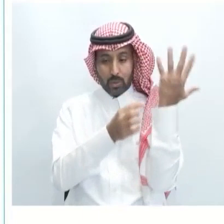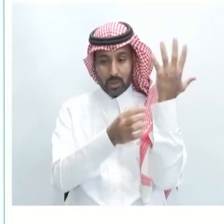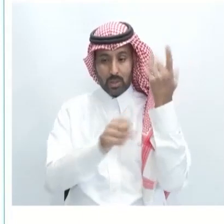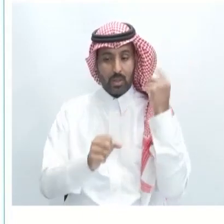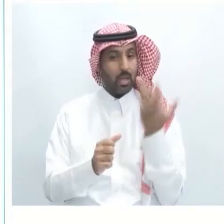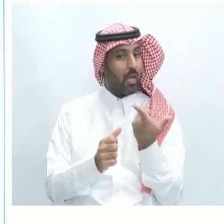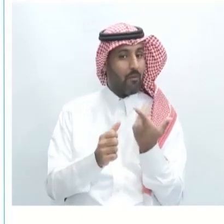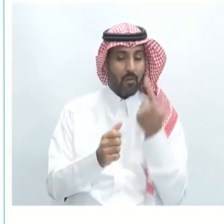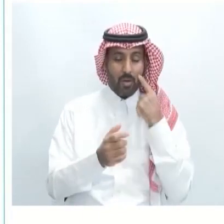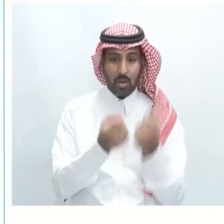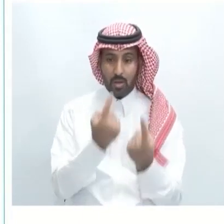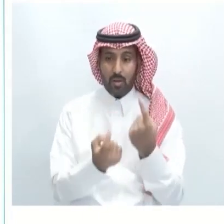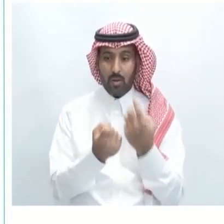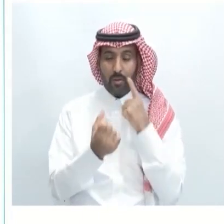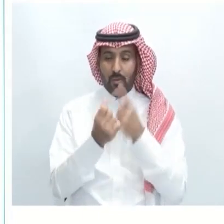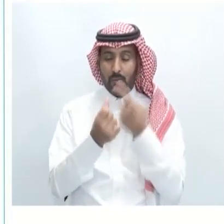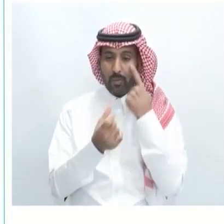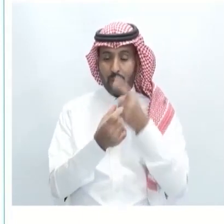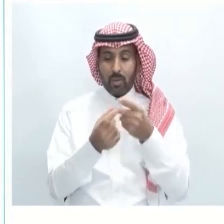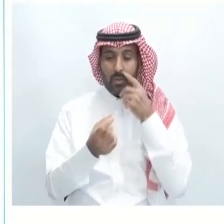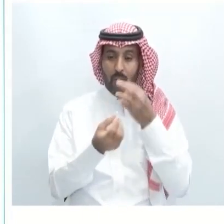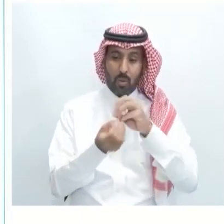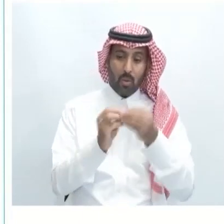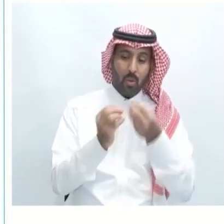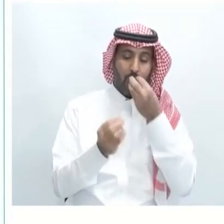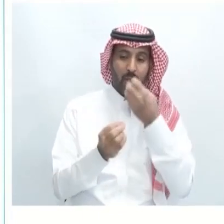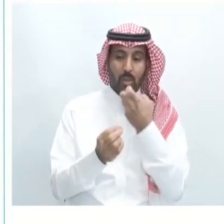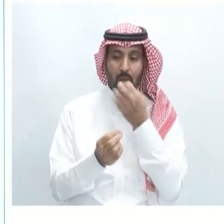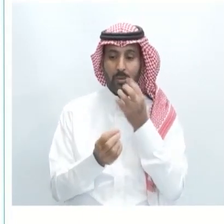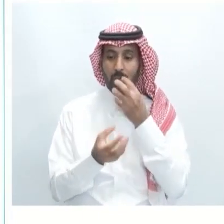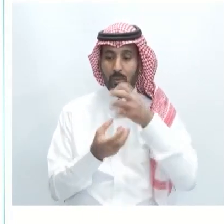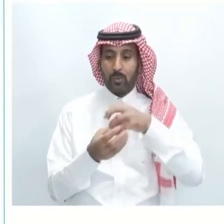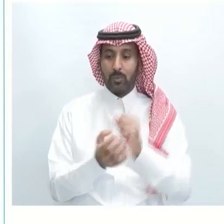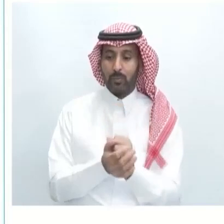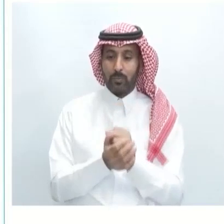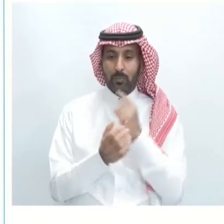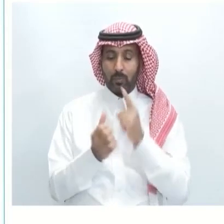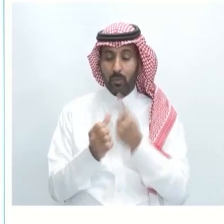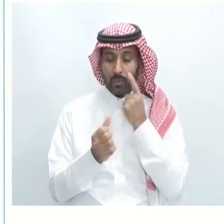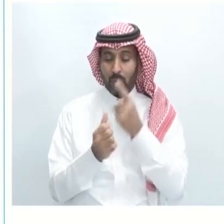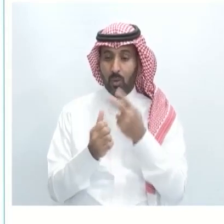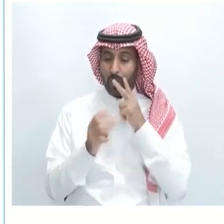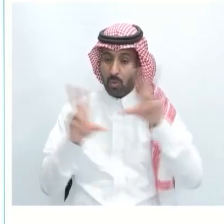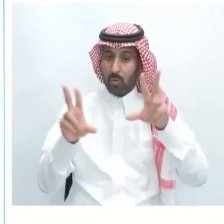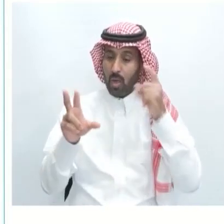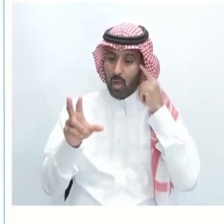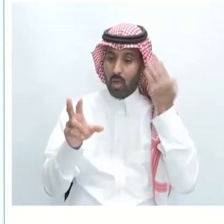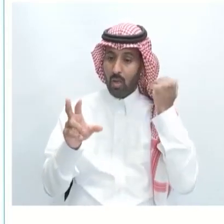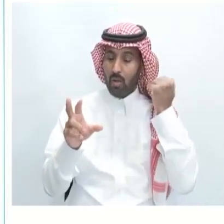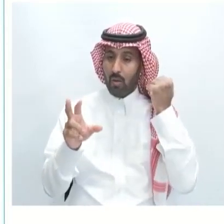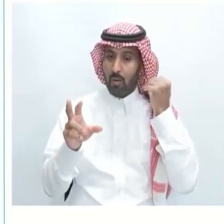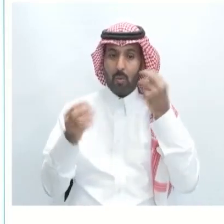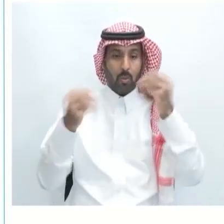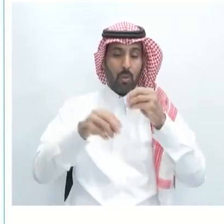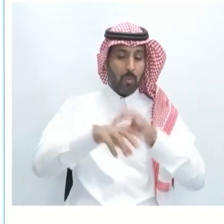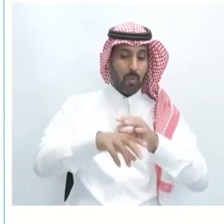told, "Place a sprig of spaghetti in a tin of tomato sauce and hope for the best." As one studio worker remembers, the more